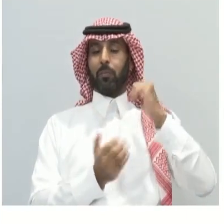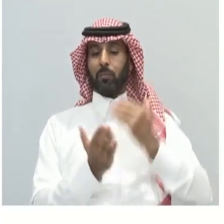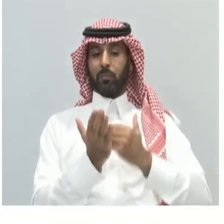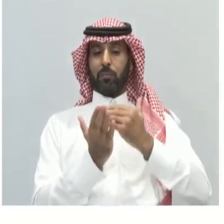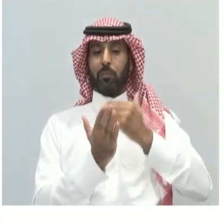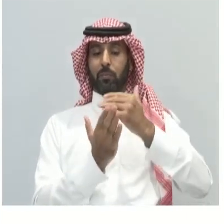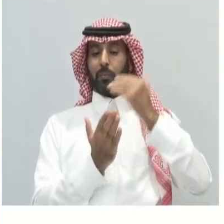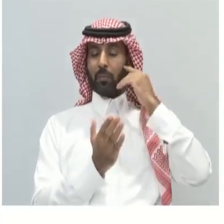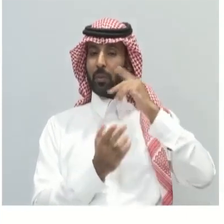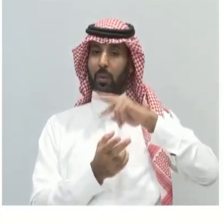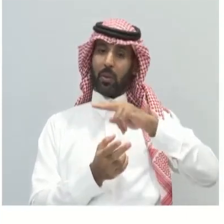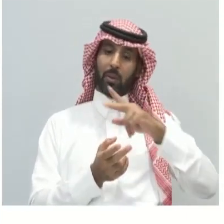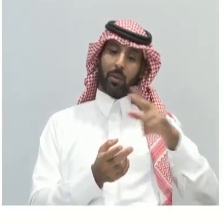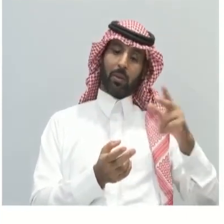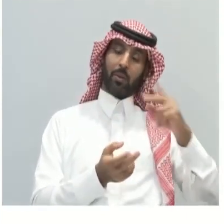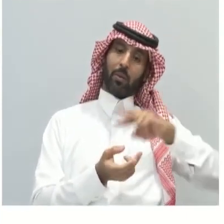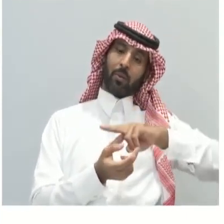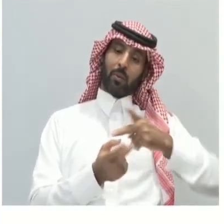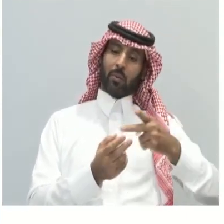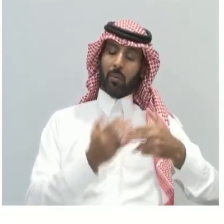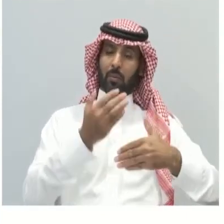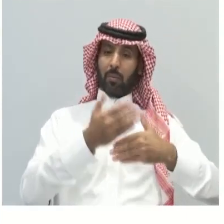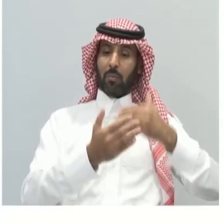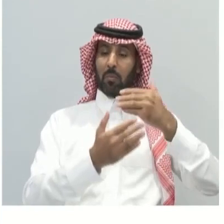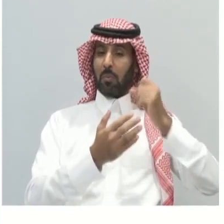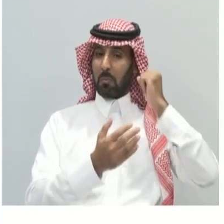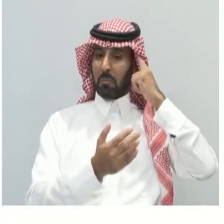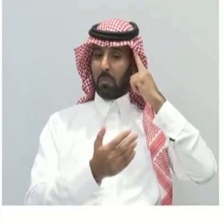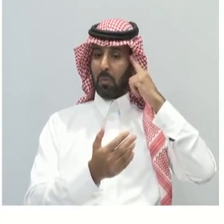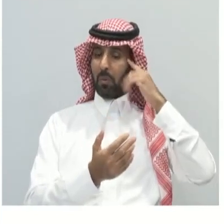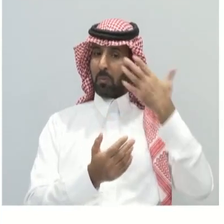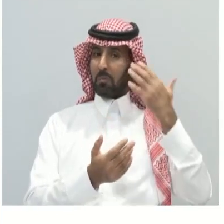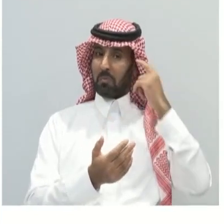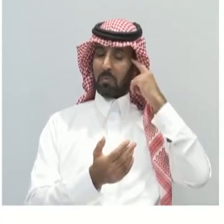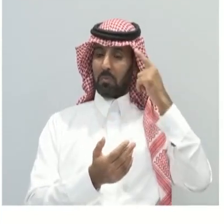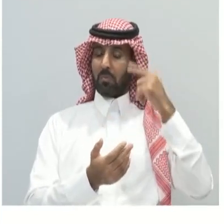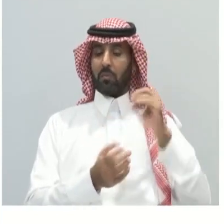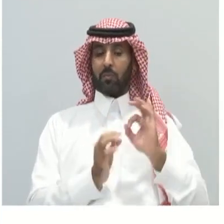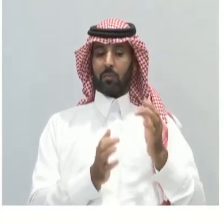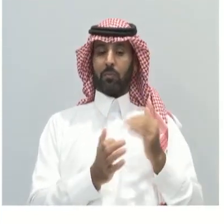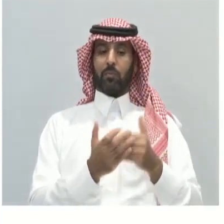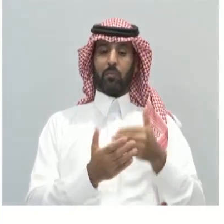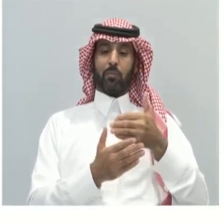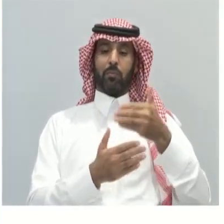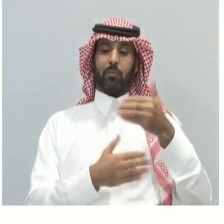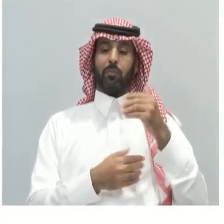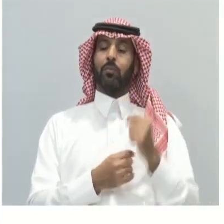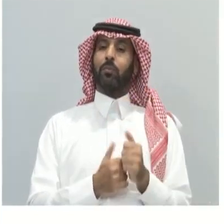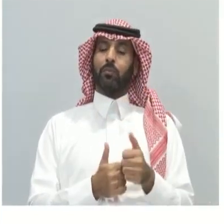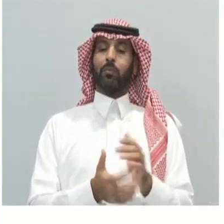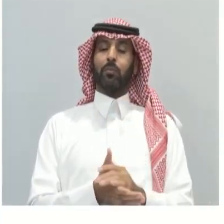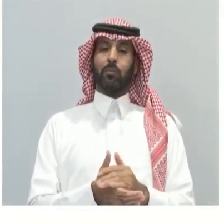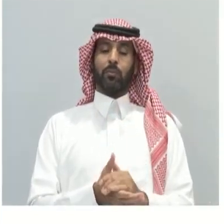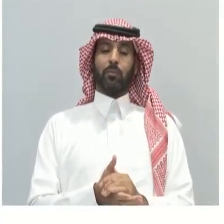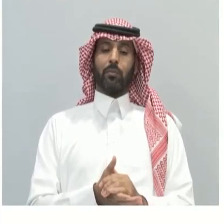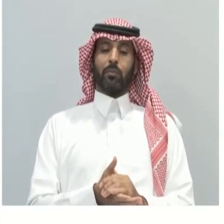gradual change and development of an idea. If an idea or anything is slowly developing,